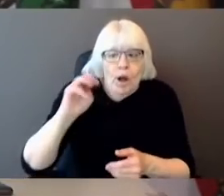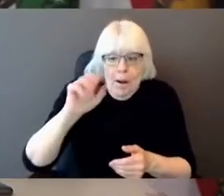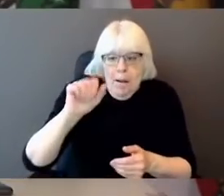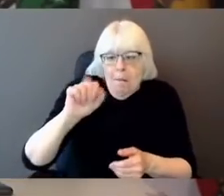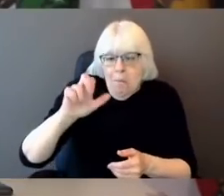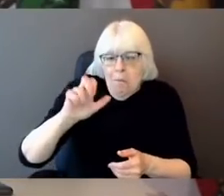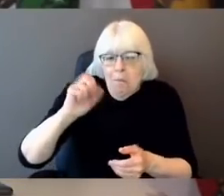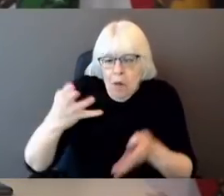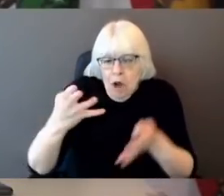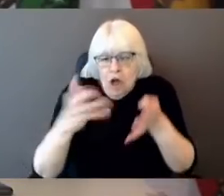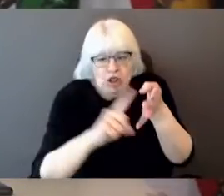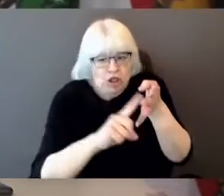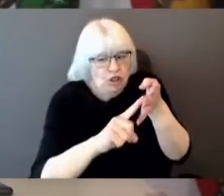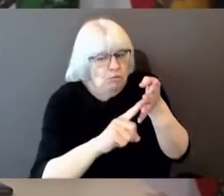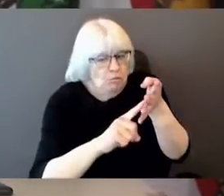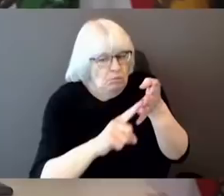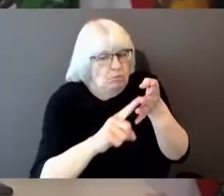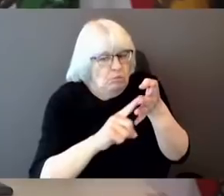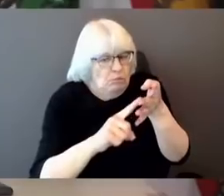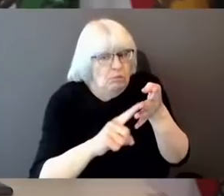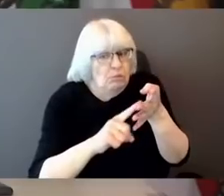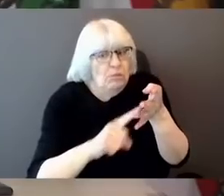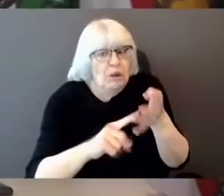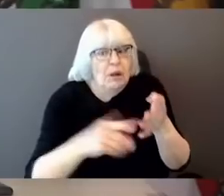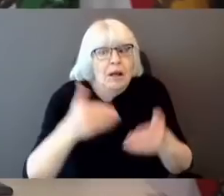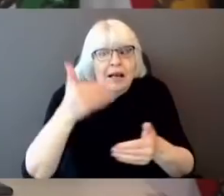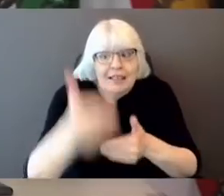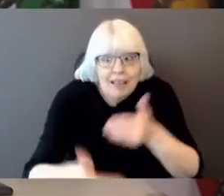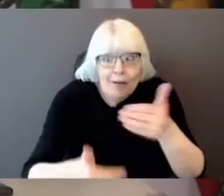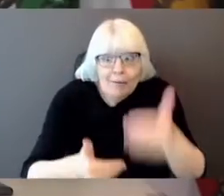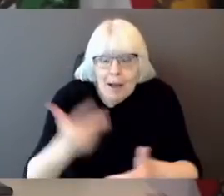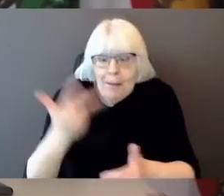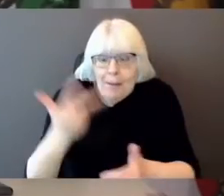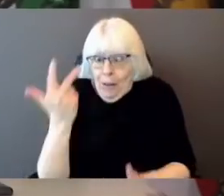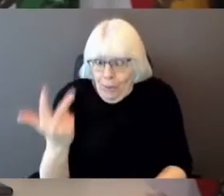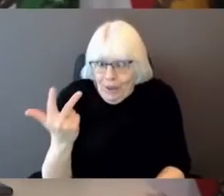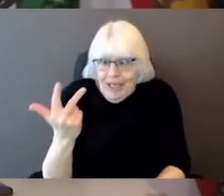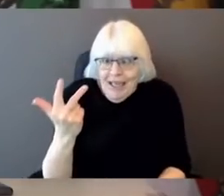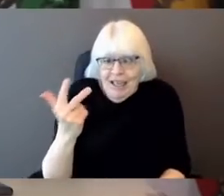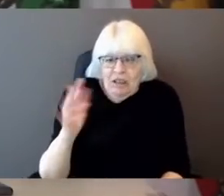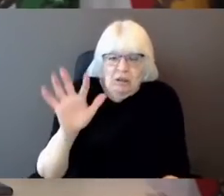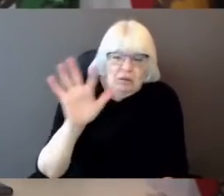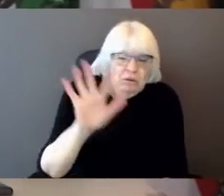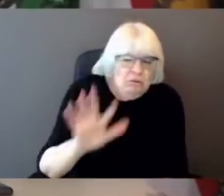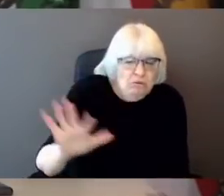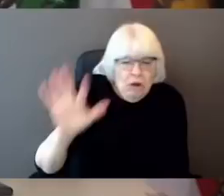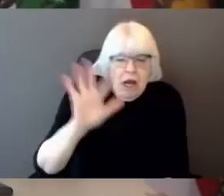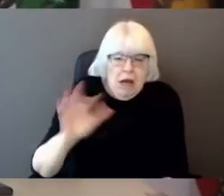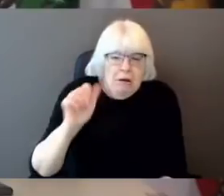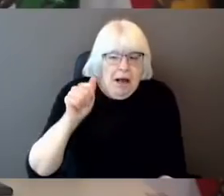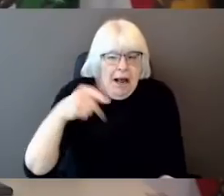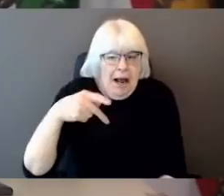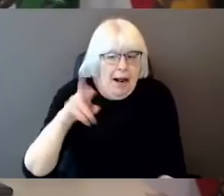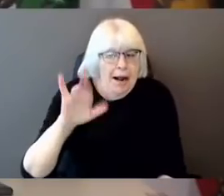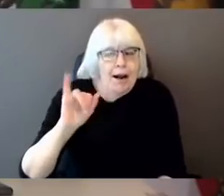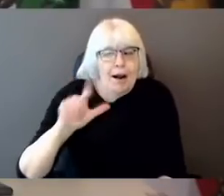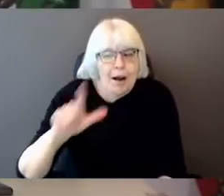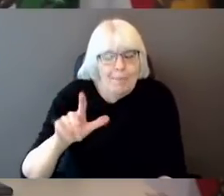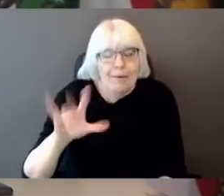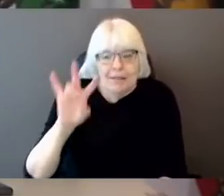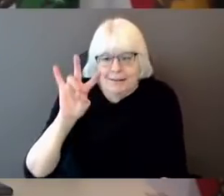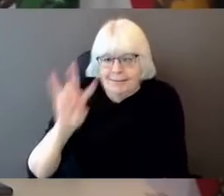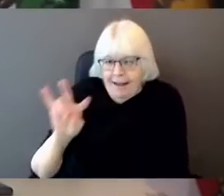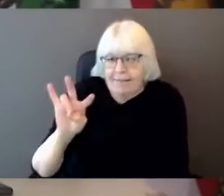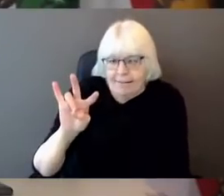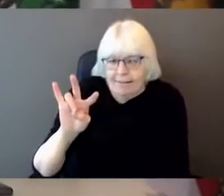date, as of today, is targeted to be on or around April 7th. Now, a couple of points, and to be crystal clear, this